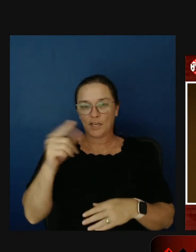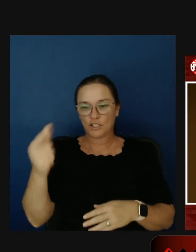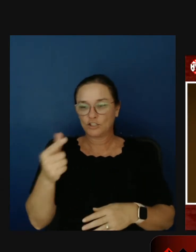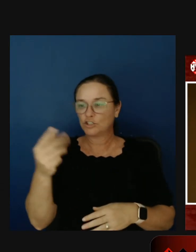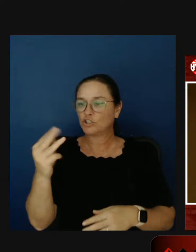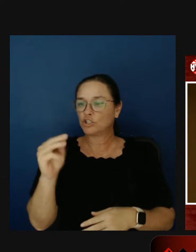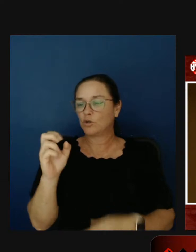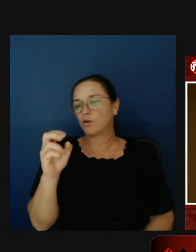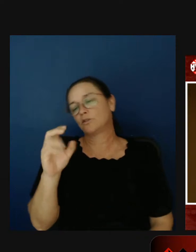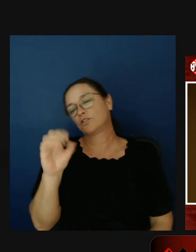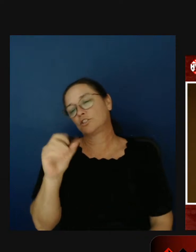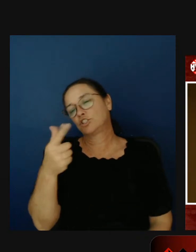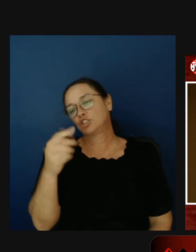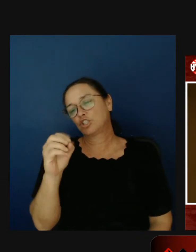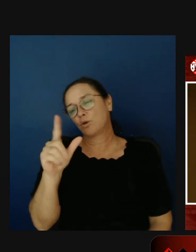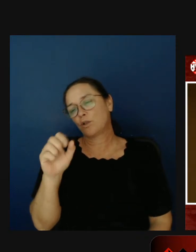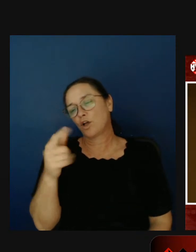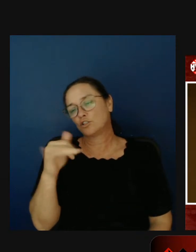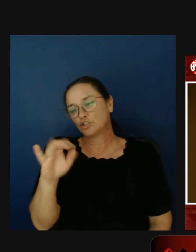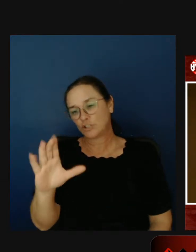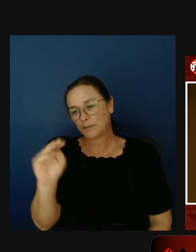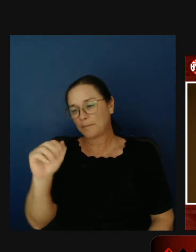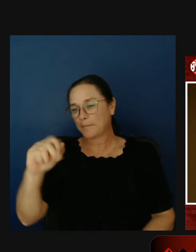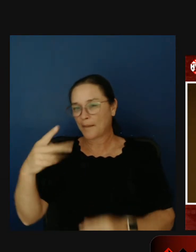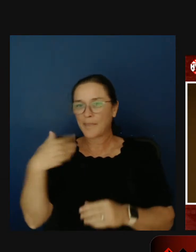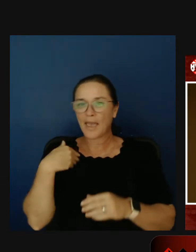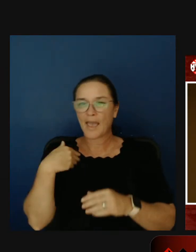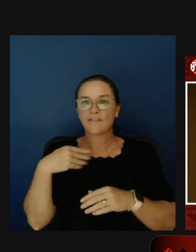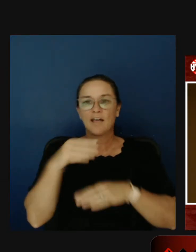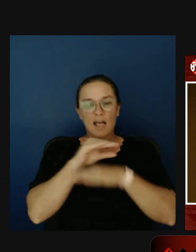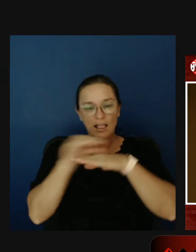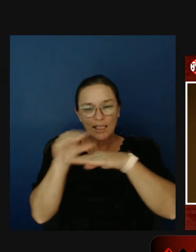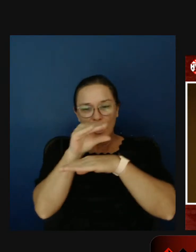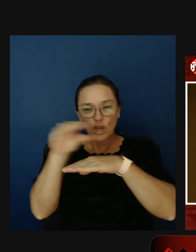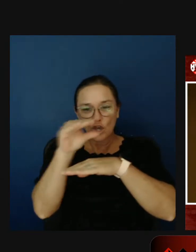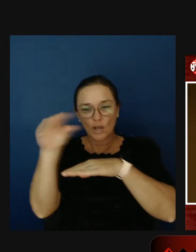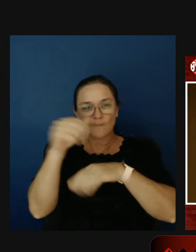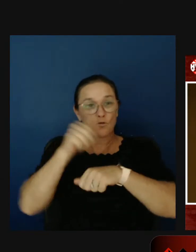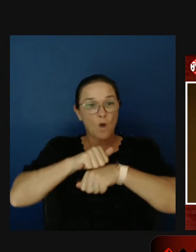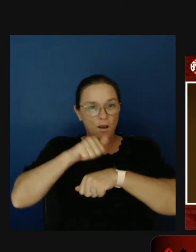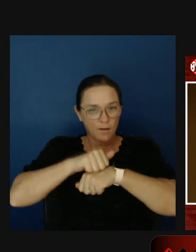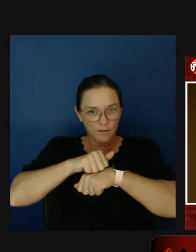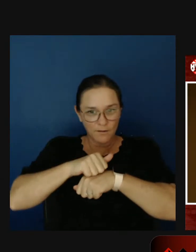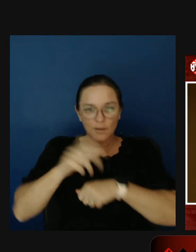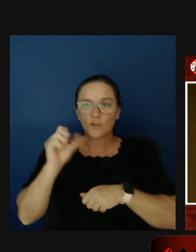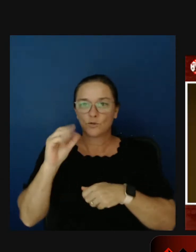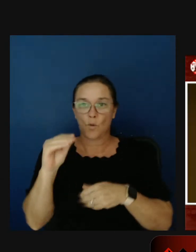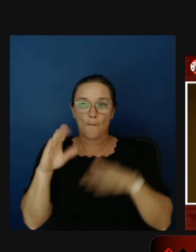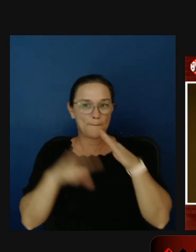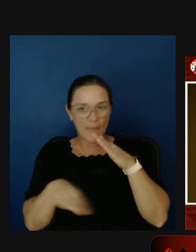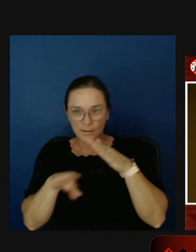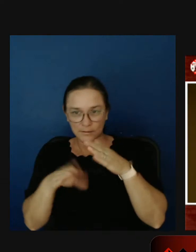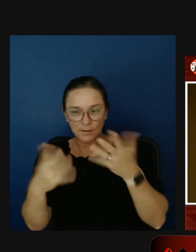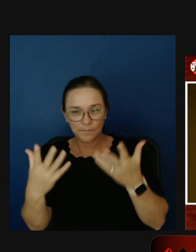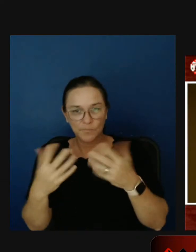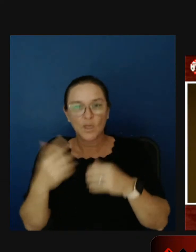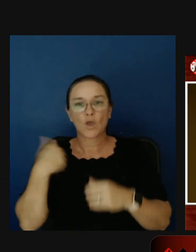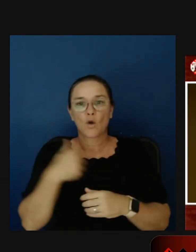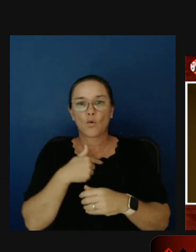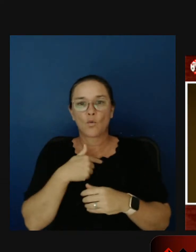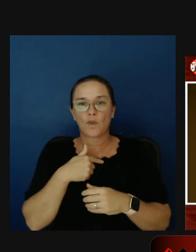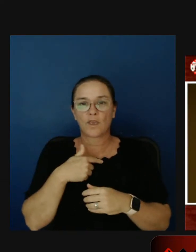just layers of rocks that are on top of each other. So basically, what we're doing is we're taking a